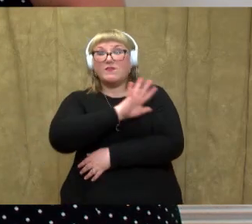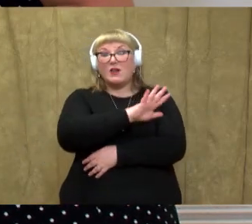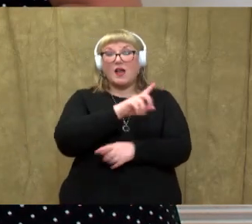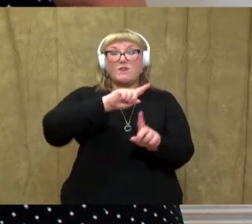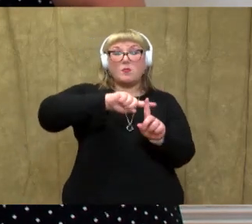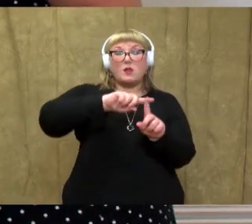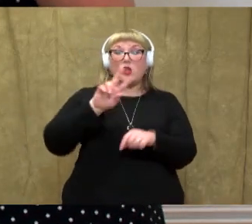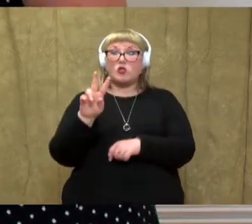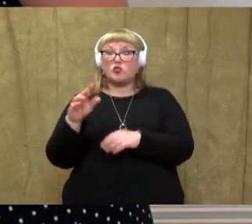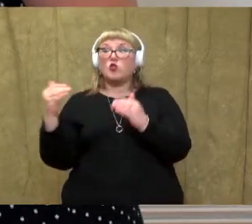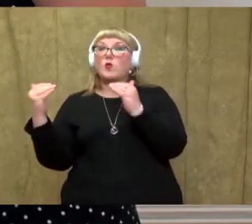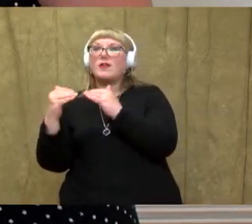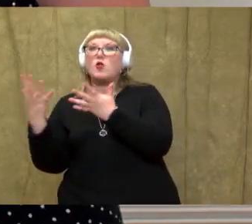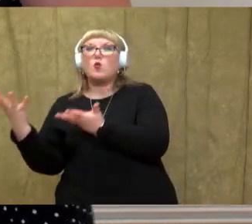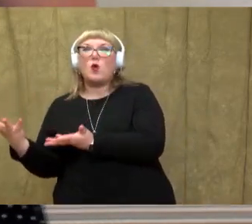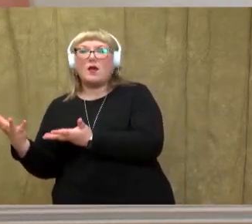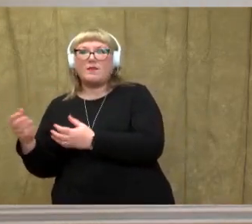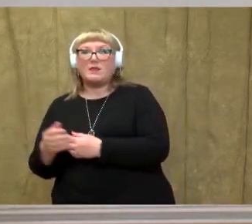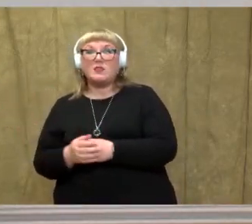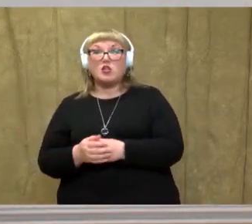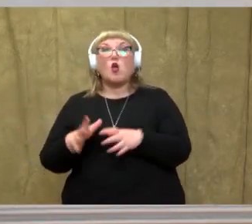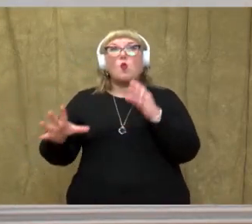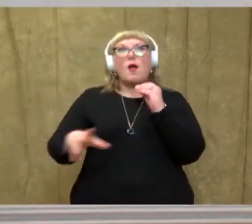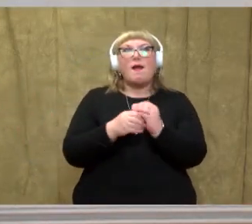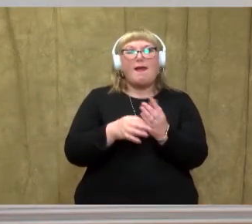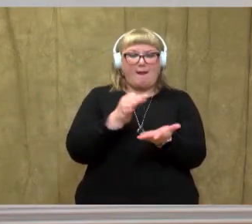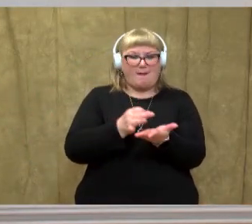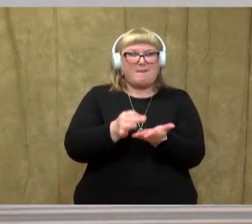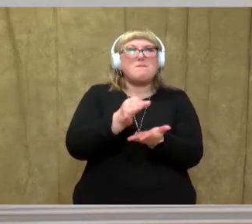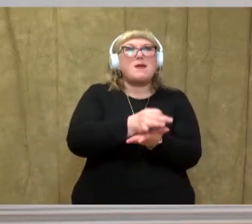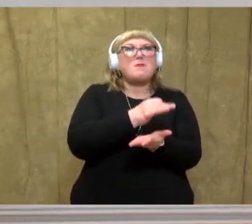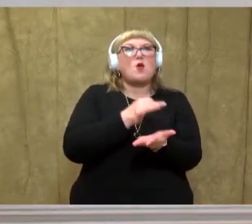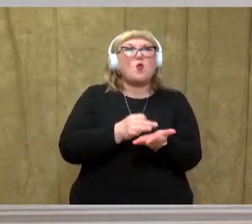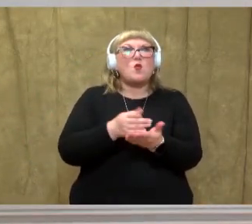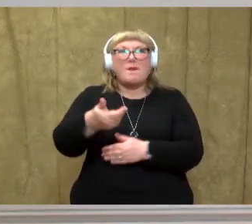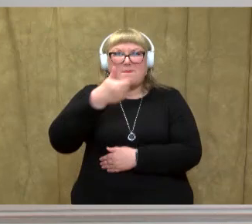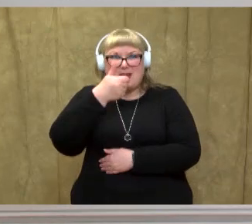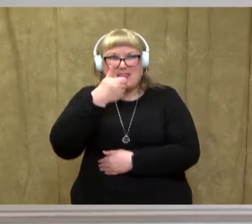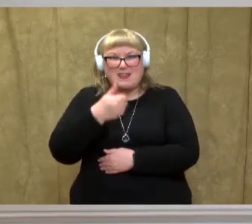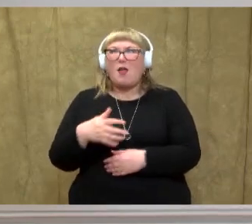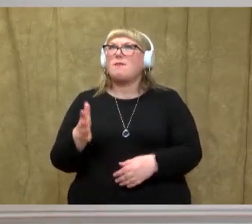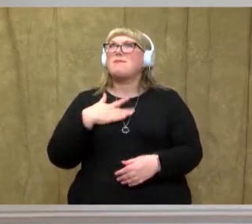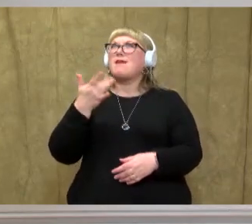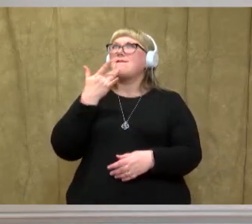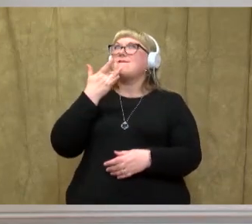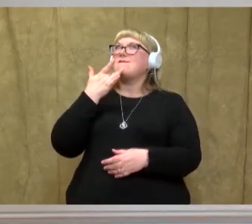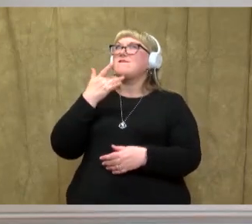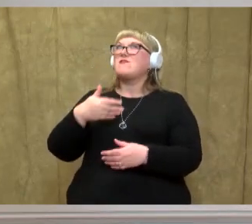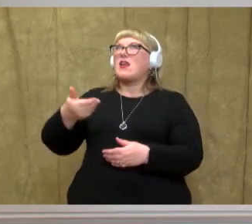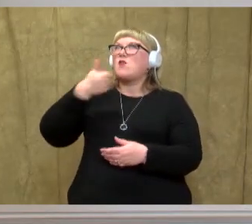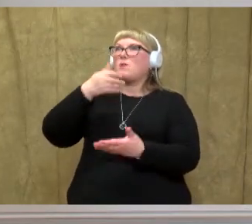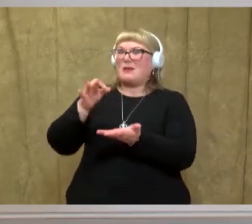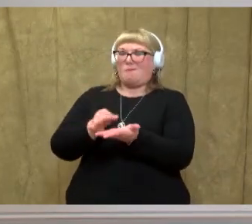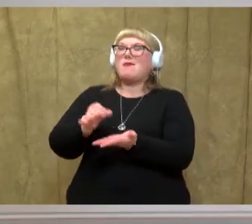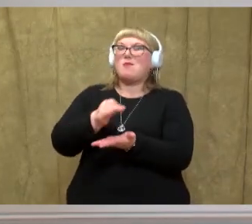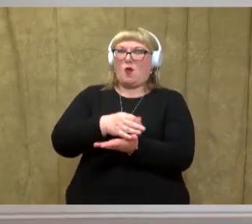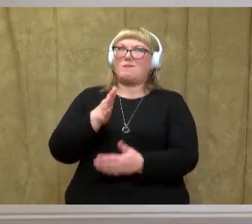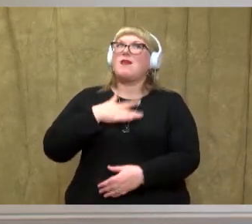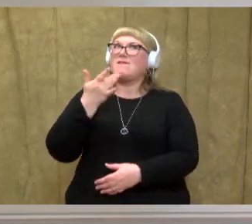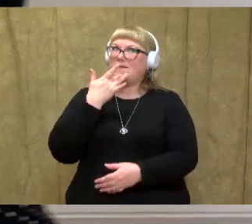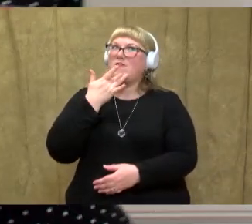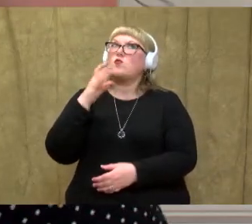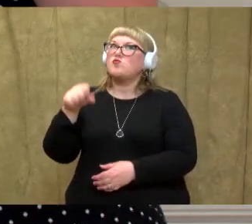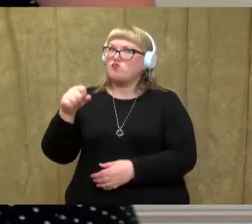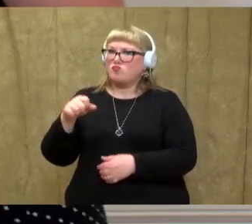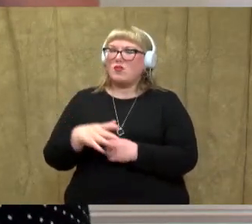some pepperonis to our pizza. Do you like pepperonis? That's my favorite part of the pizza. So let's put